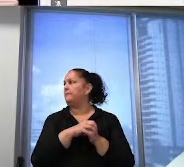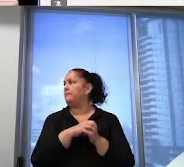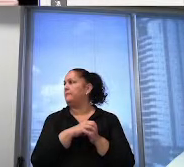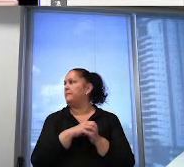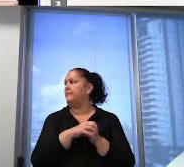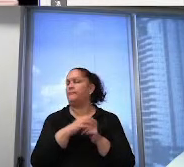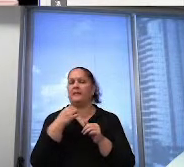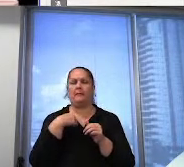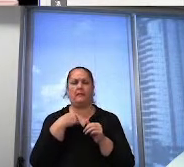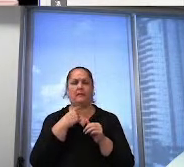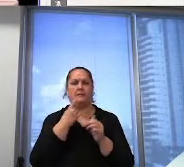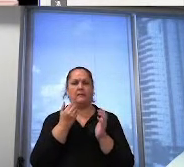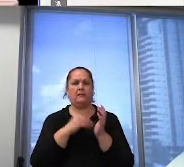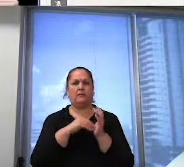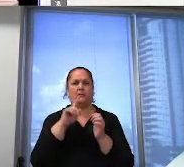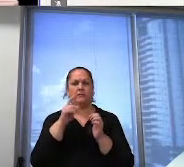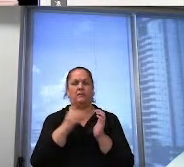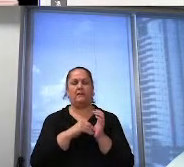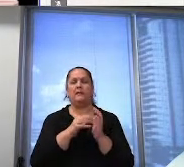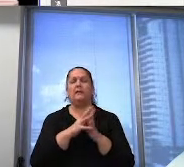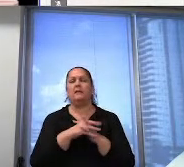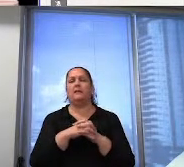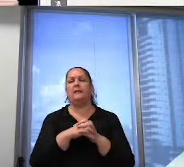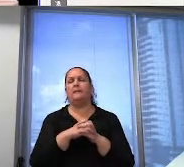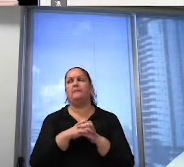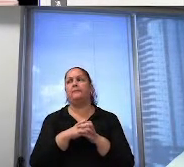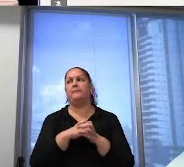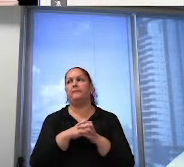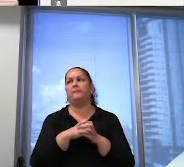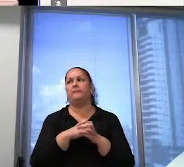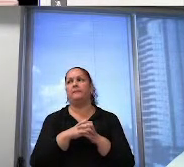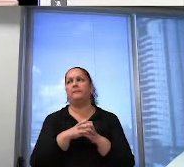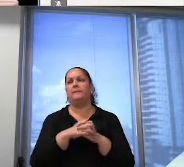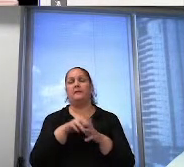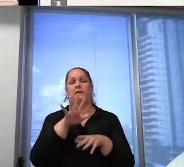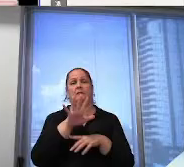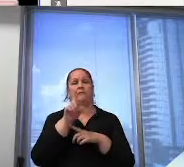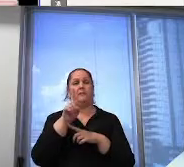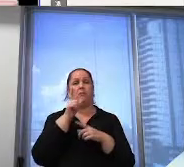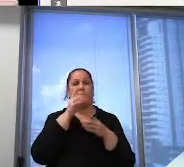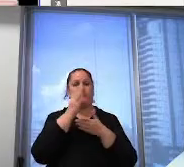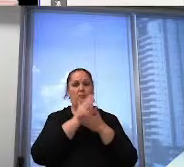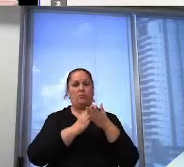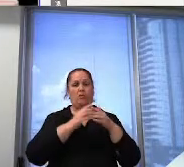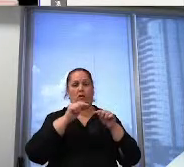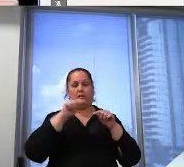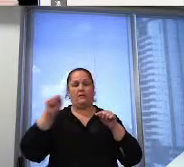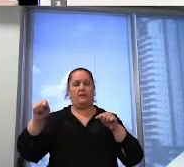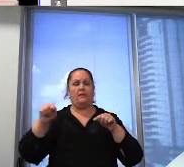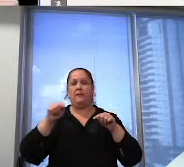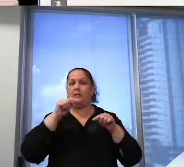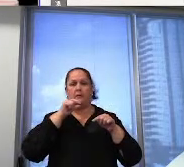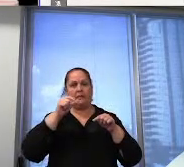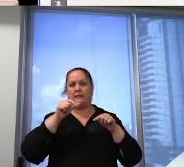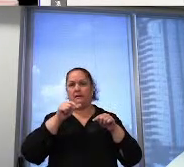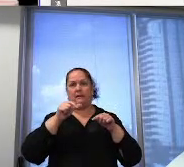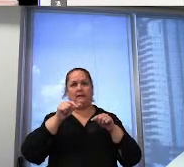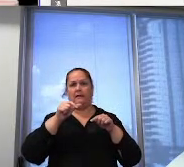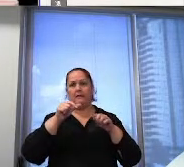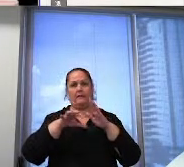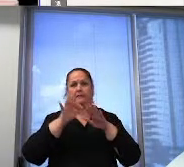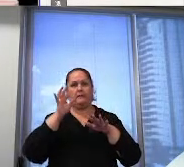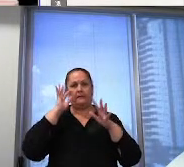Certainly, I can address that question for you, as Kevin Burgermeister. The 51 segments were not